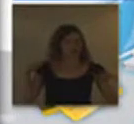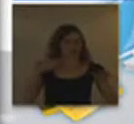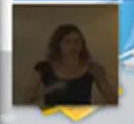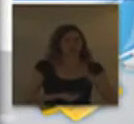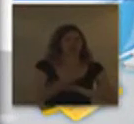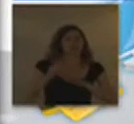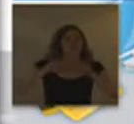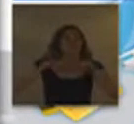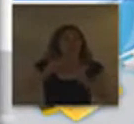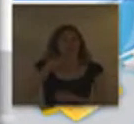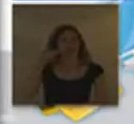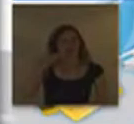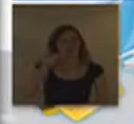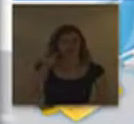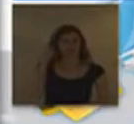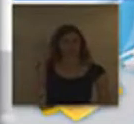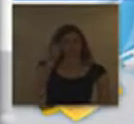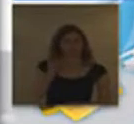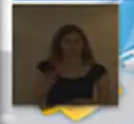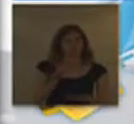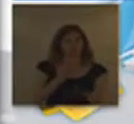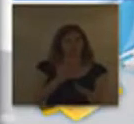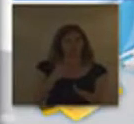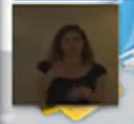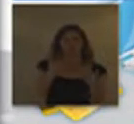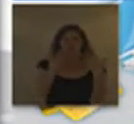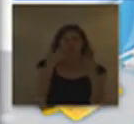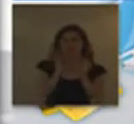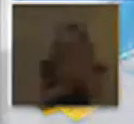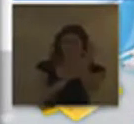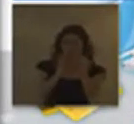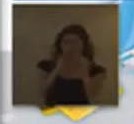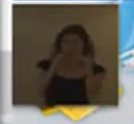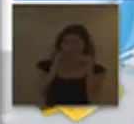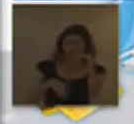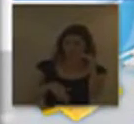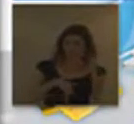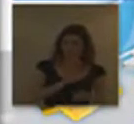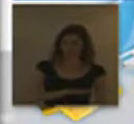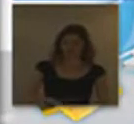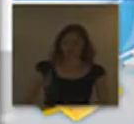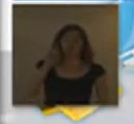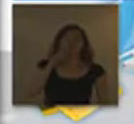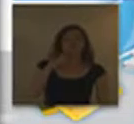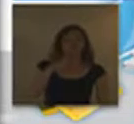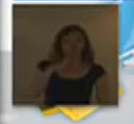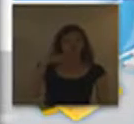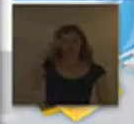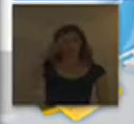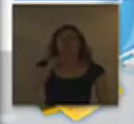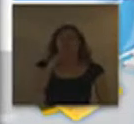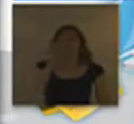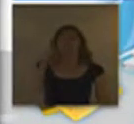normally are born in families, in hearing families. Less than 10% of deaf children have